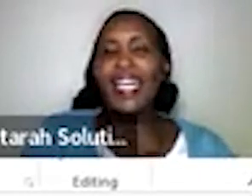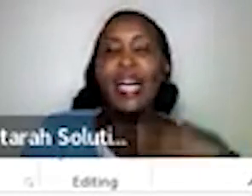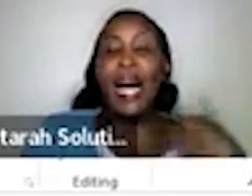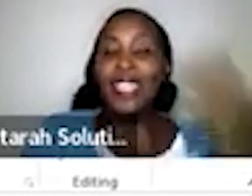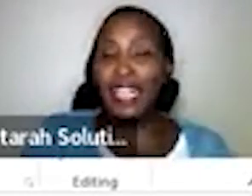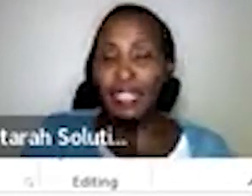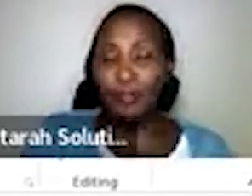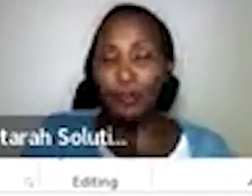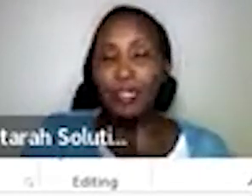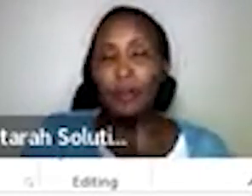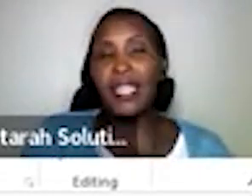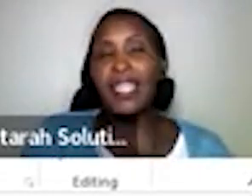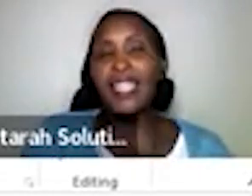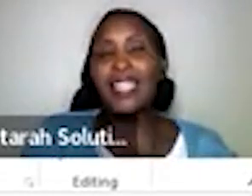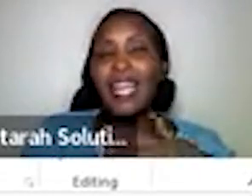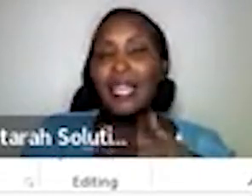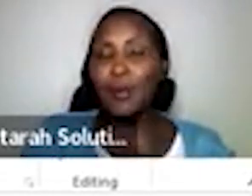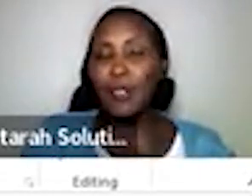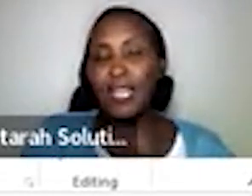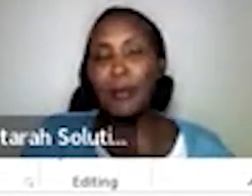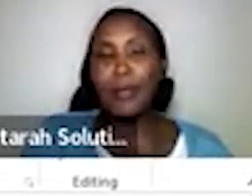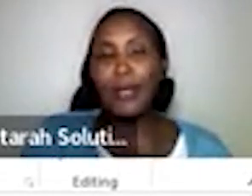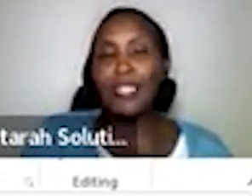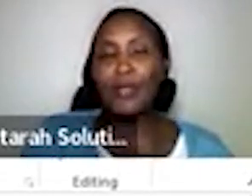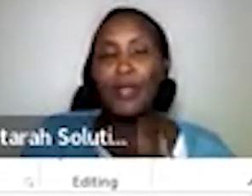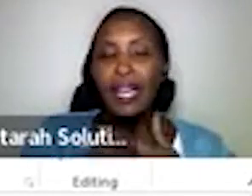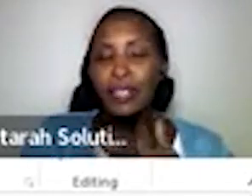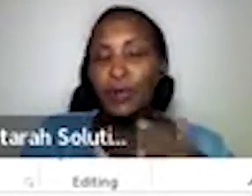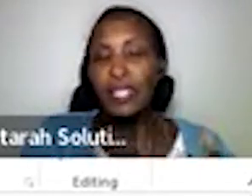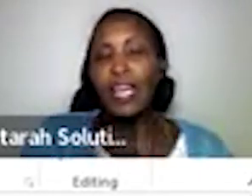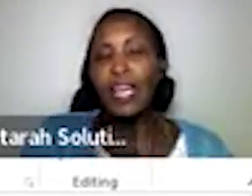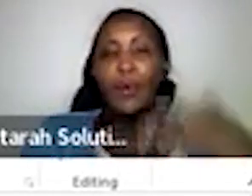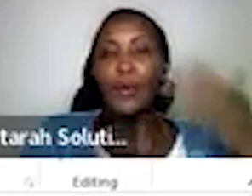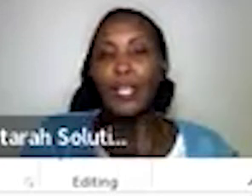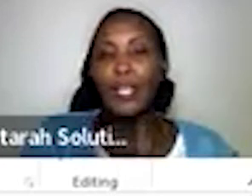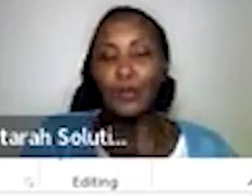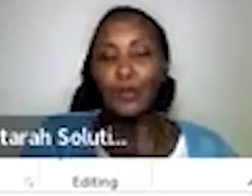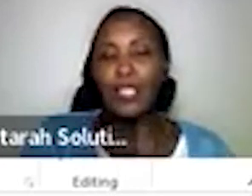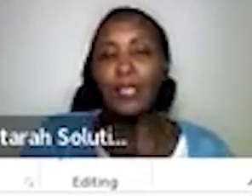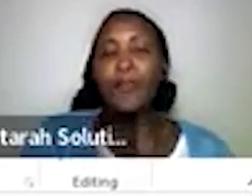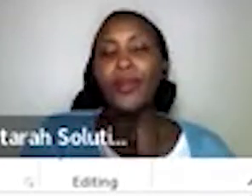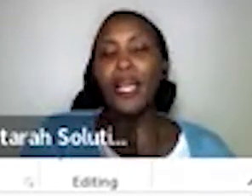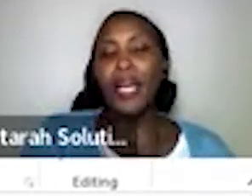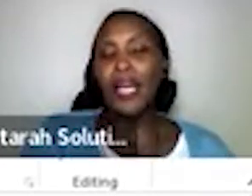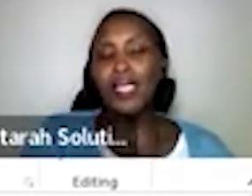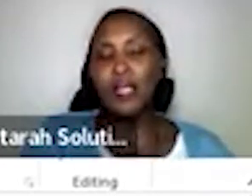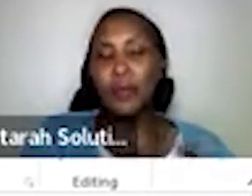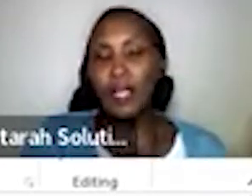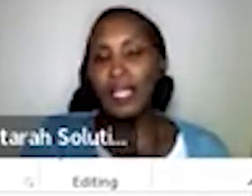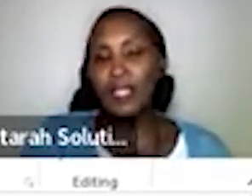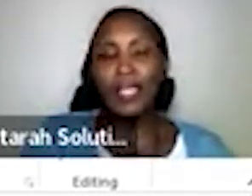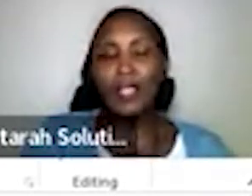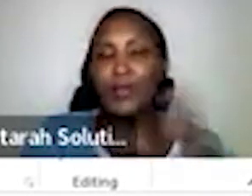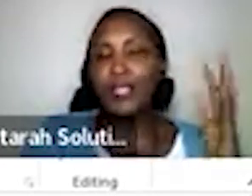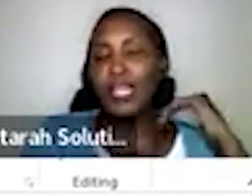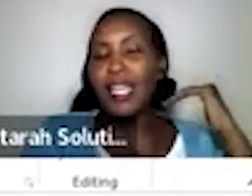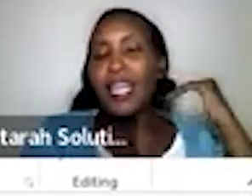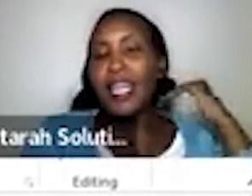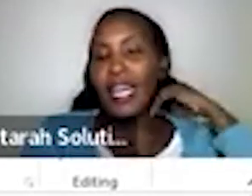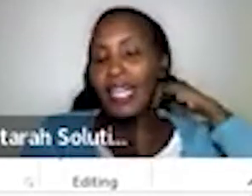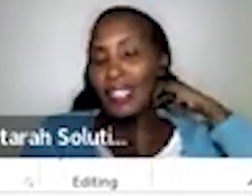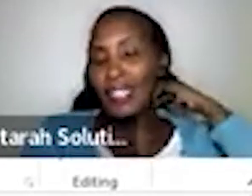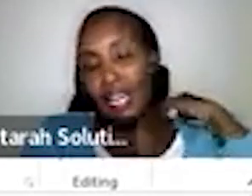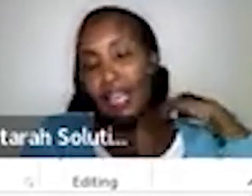lake. At night, if you want to spend the night, the animals come grazing. You can get to see a hippo. You get to see zebras. You get to